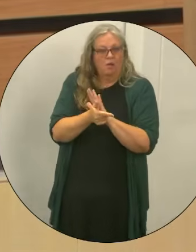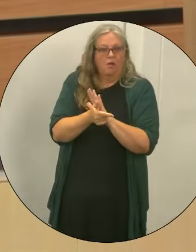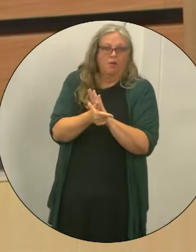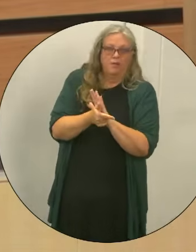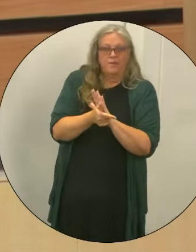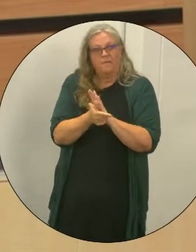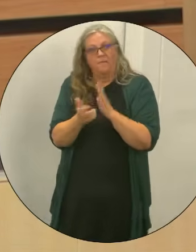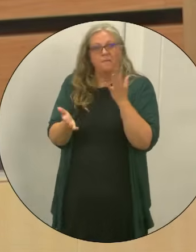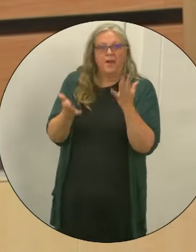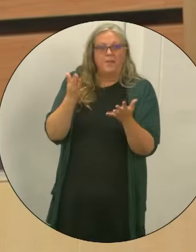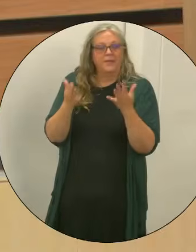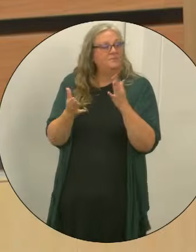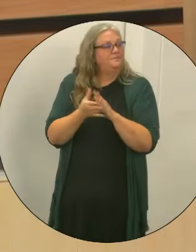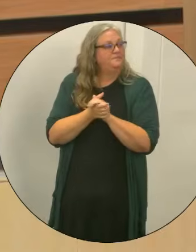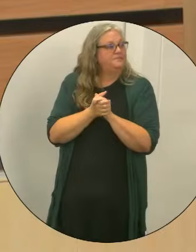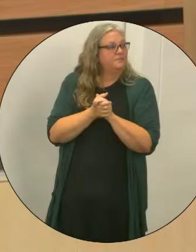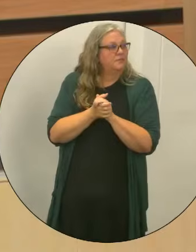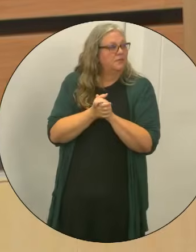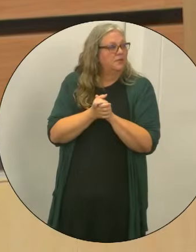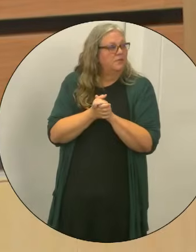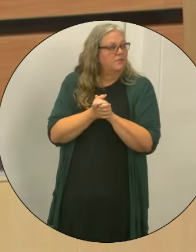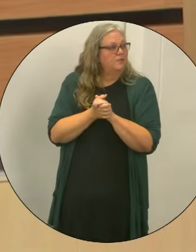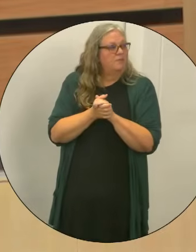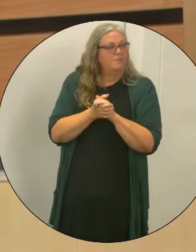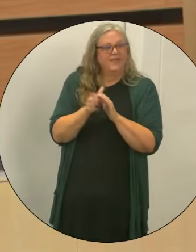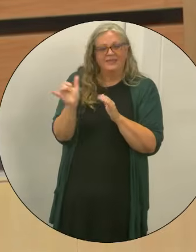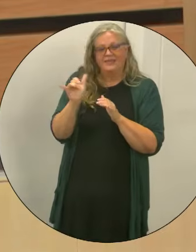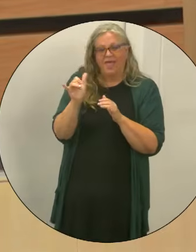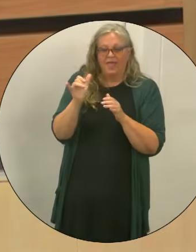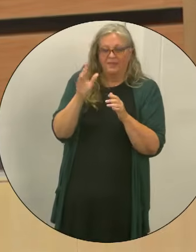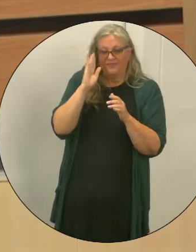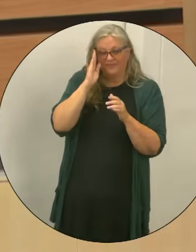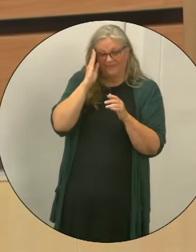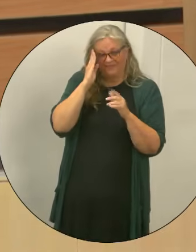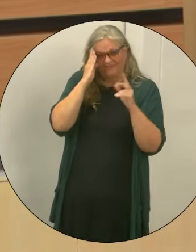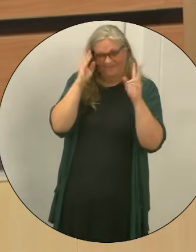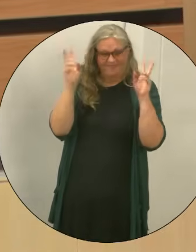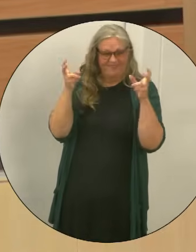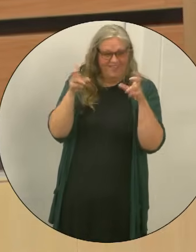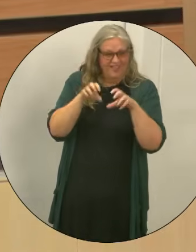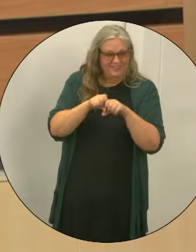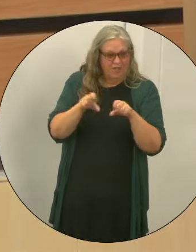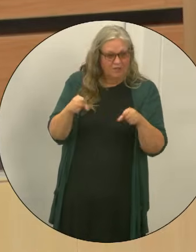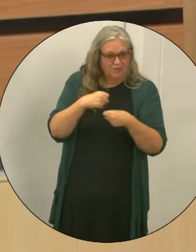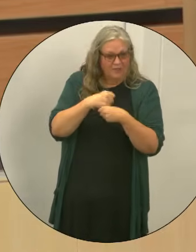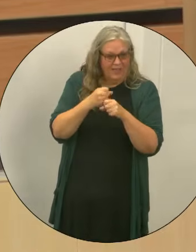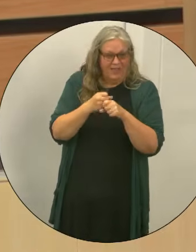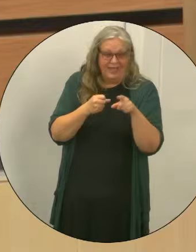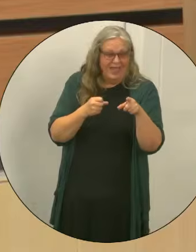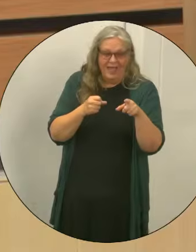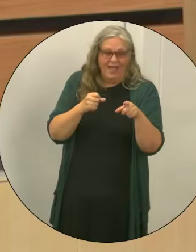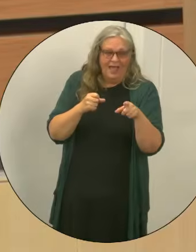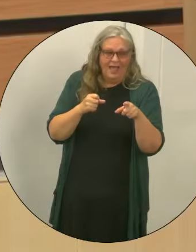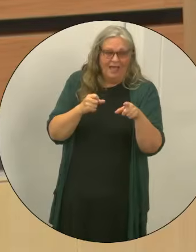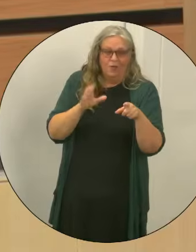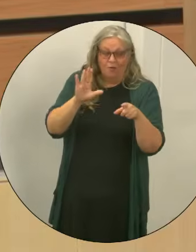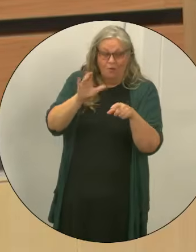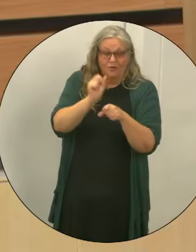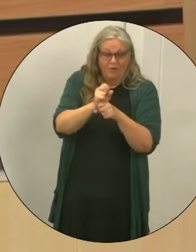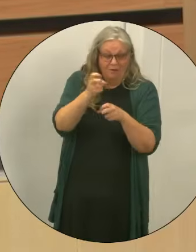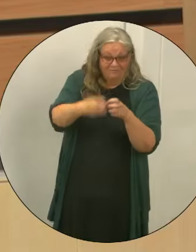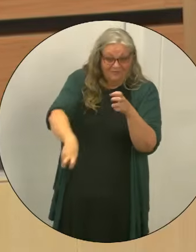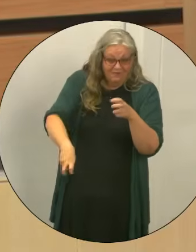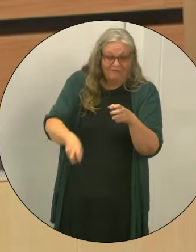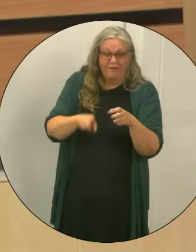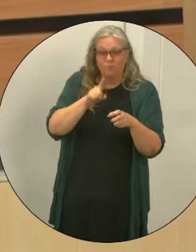voila because it doesn't happen like that. It's more like sausage making, right, guys? But I don't envy your job, but I am grateful that we have you guys